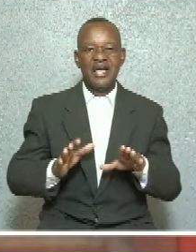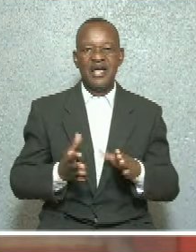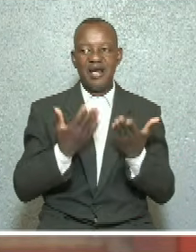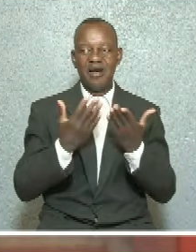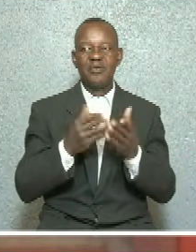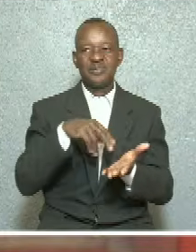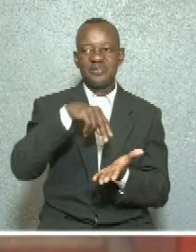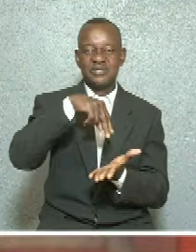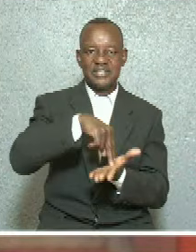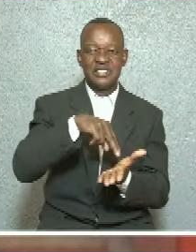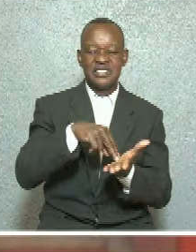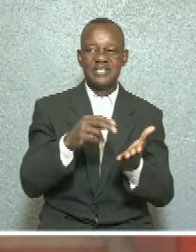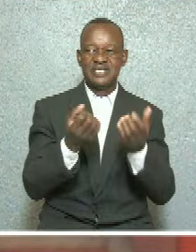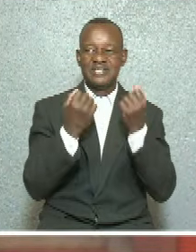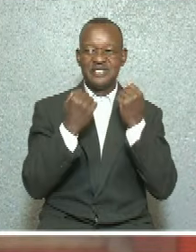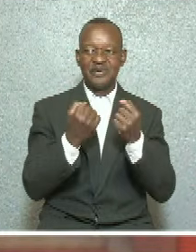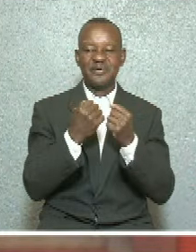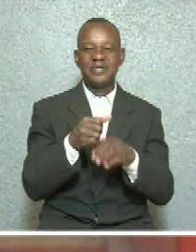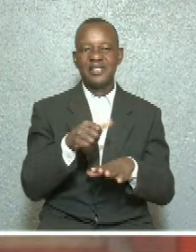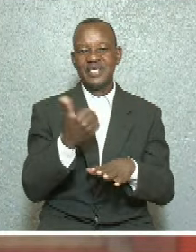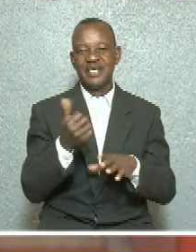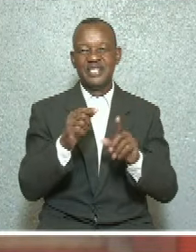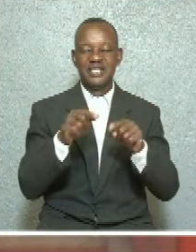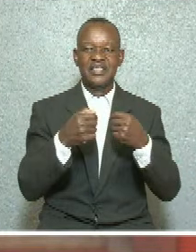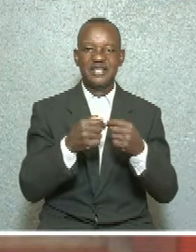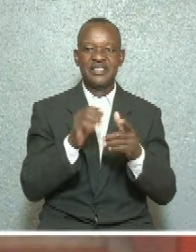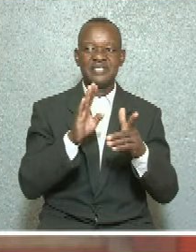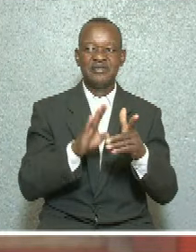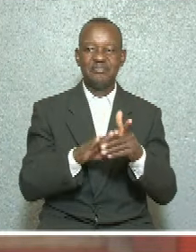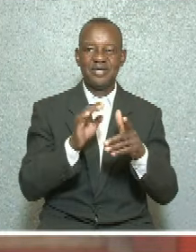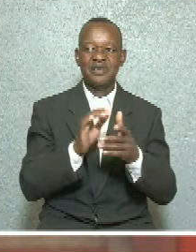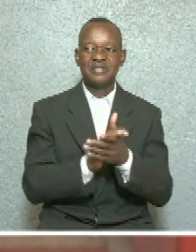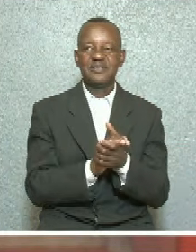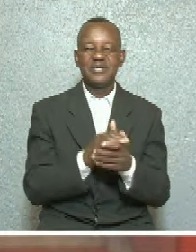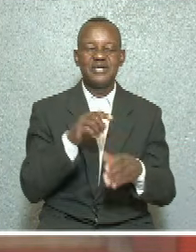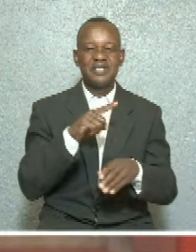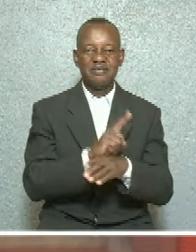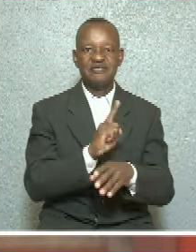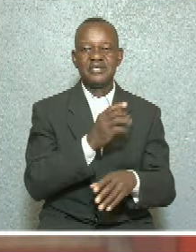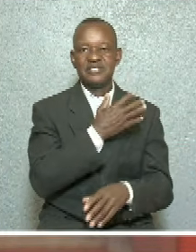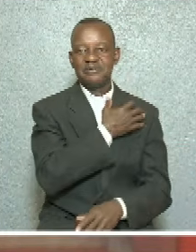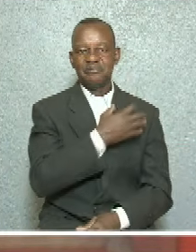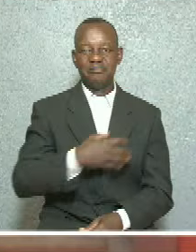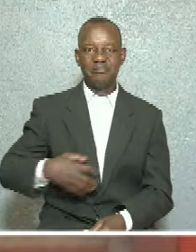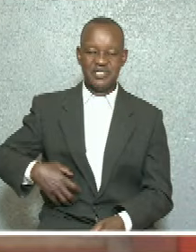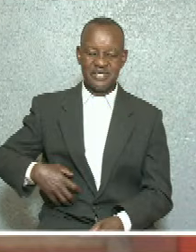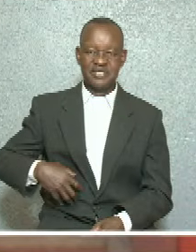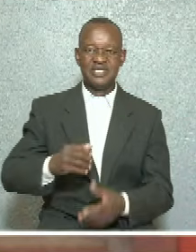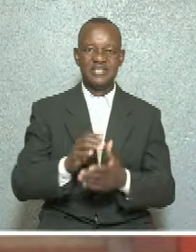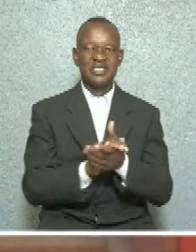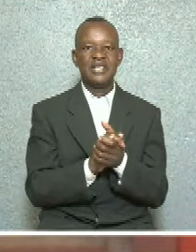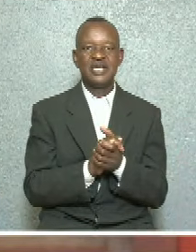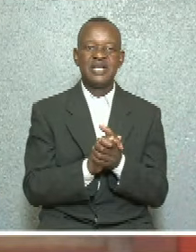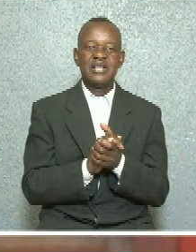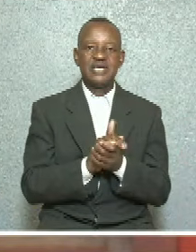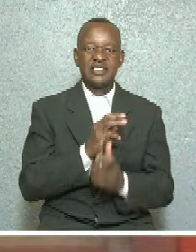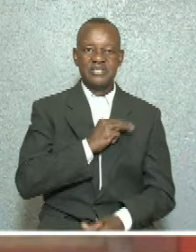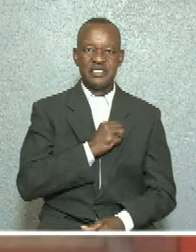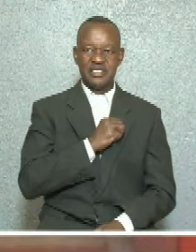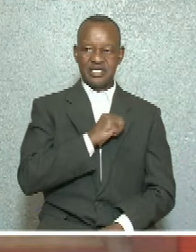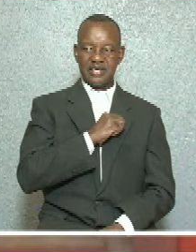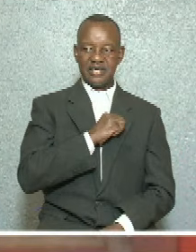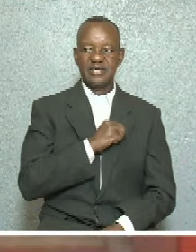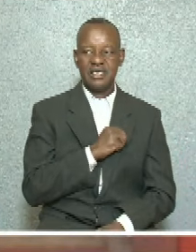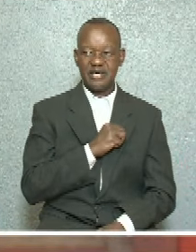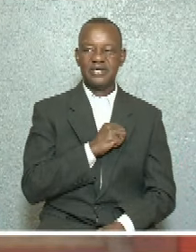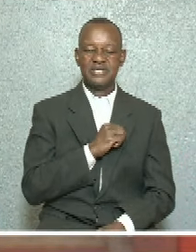founding president is the principle or the value of courage. It takes courage for someone to stand up